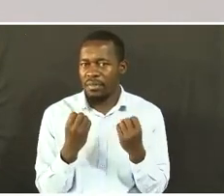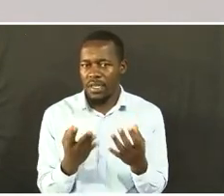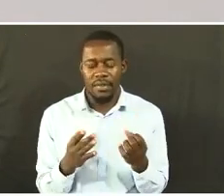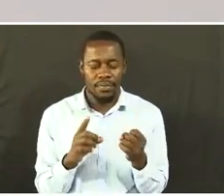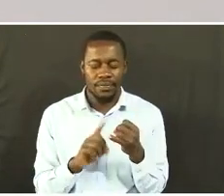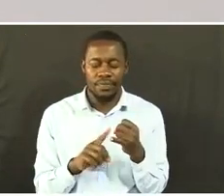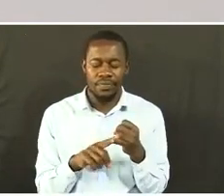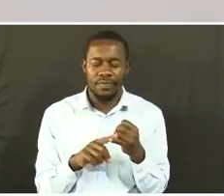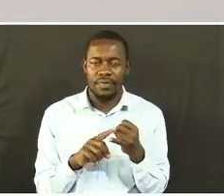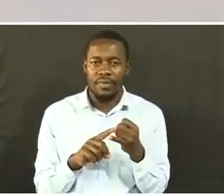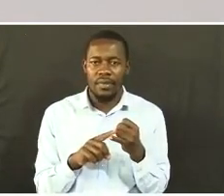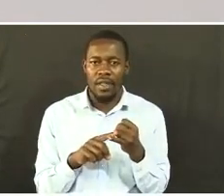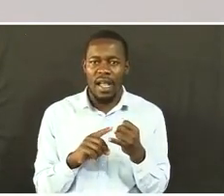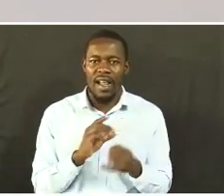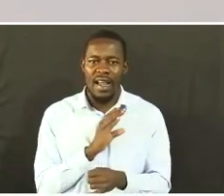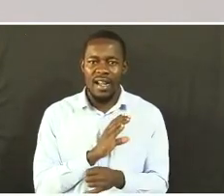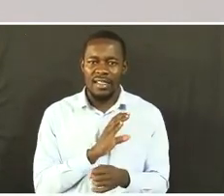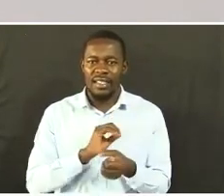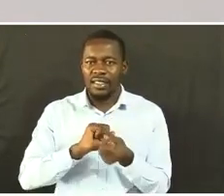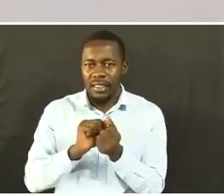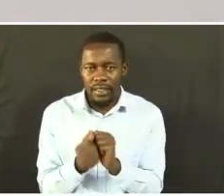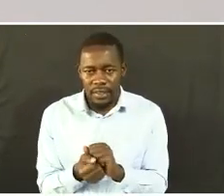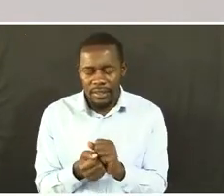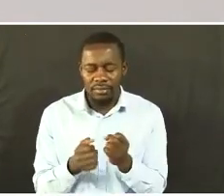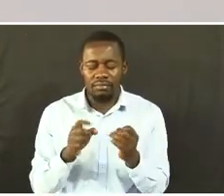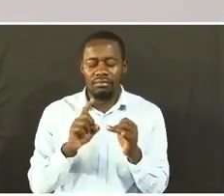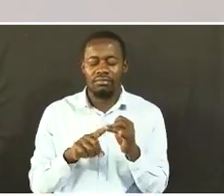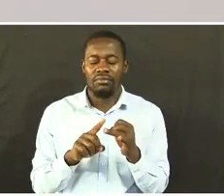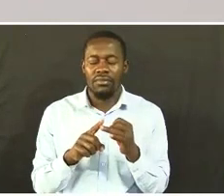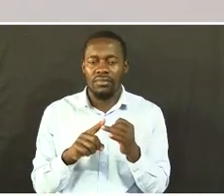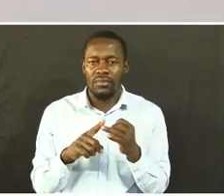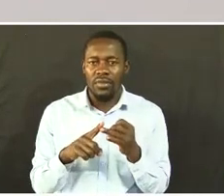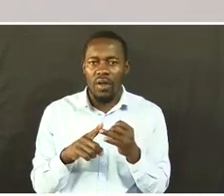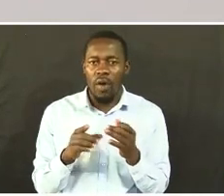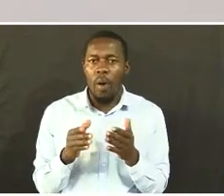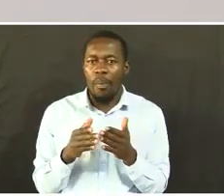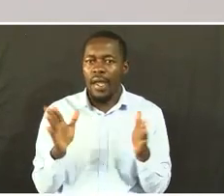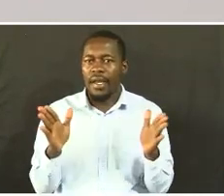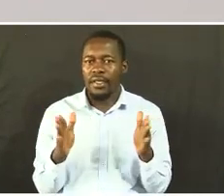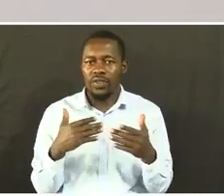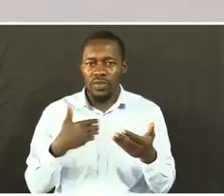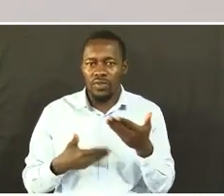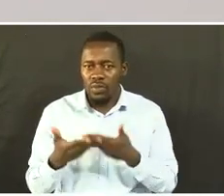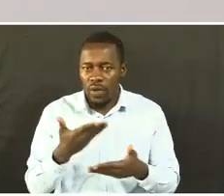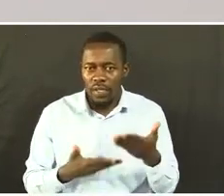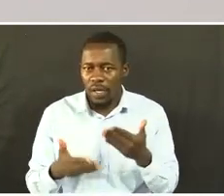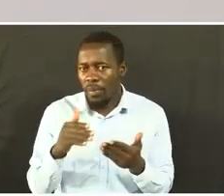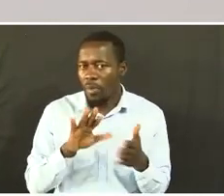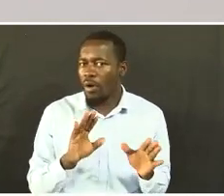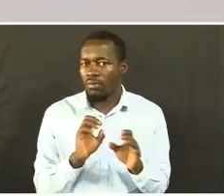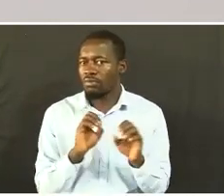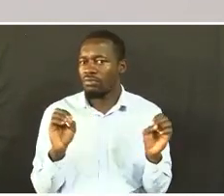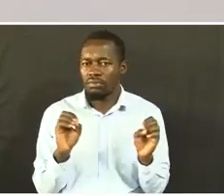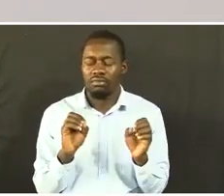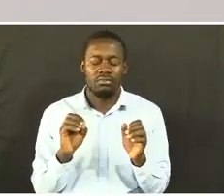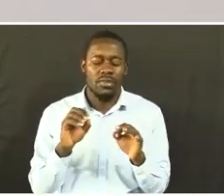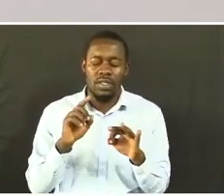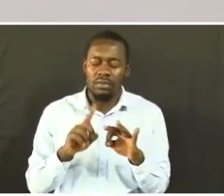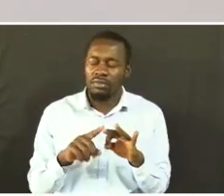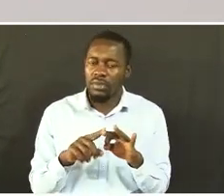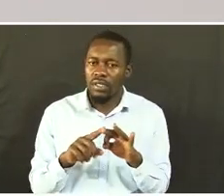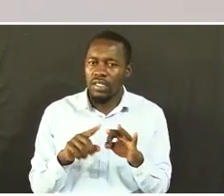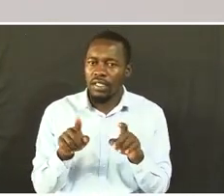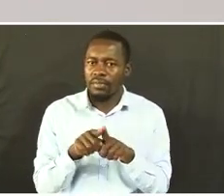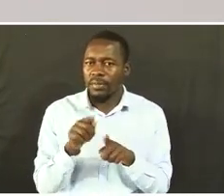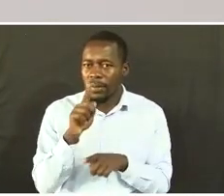irritability, drowsiness, lack of coordination, problems concentrating, involuntary eye movements, lack of inhibition. Somebody was